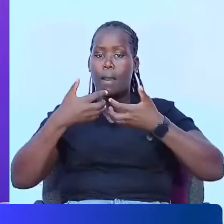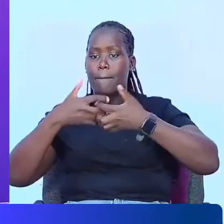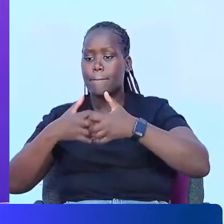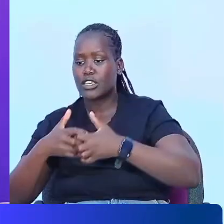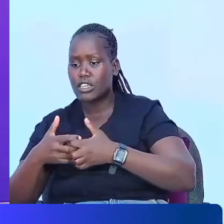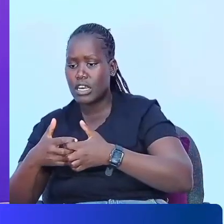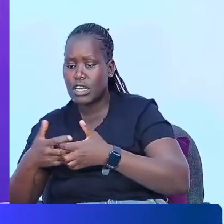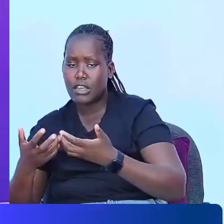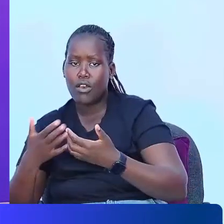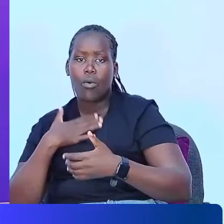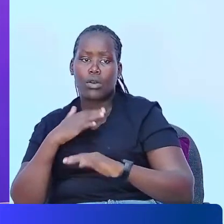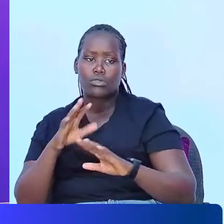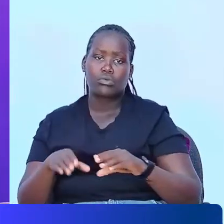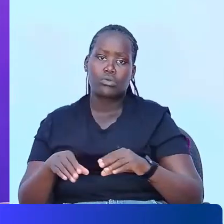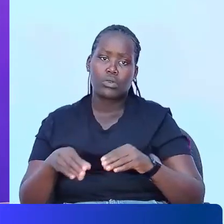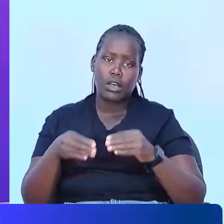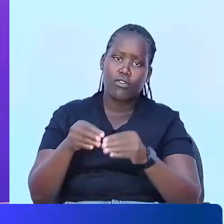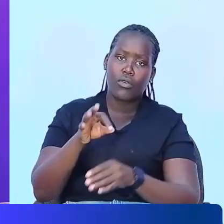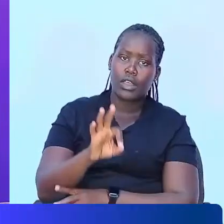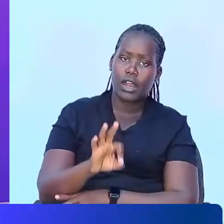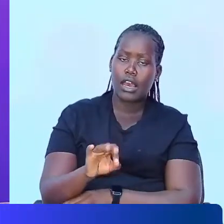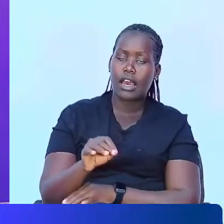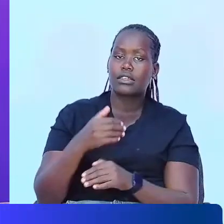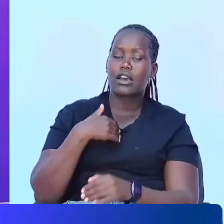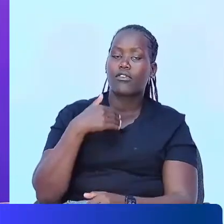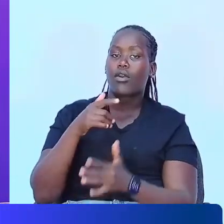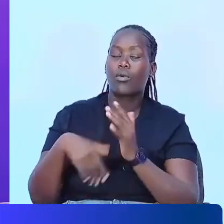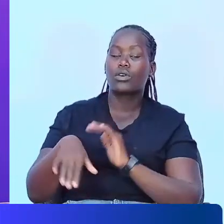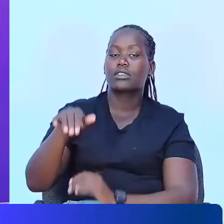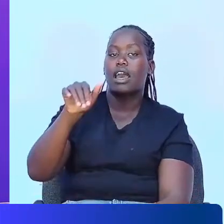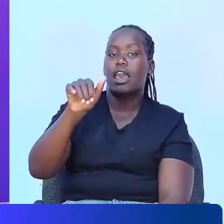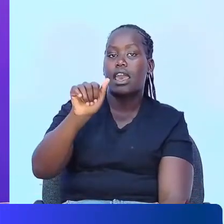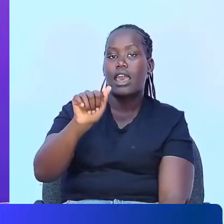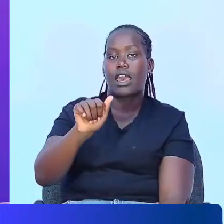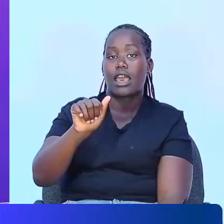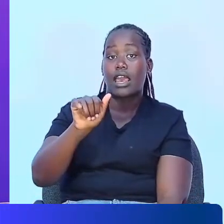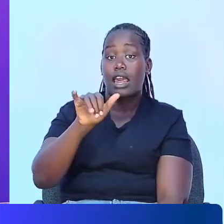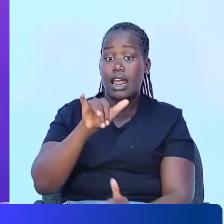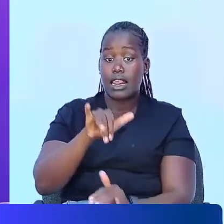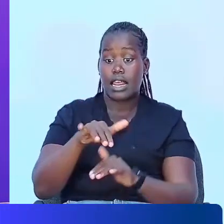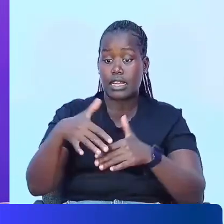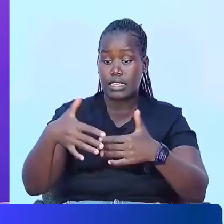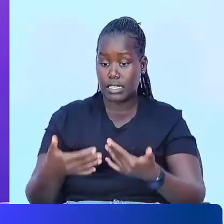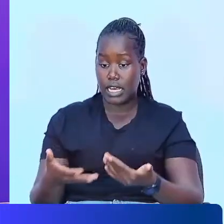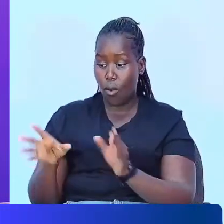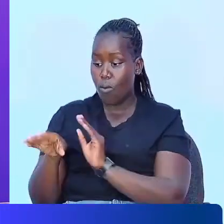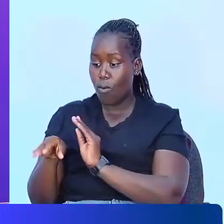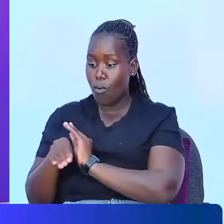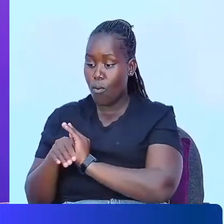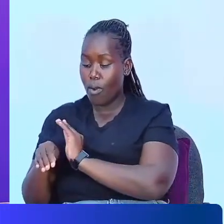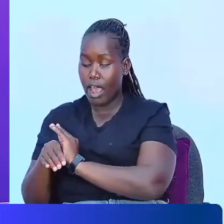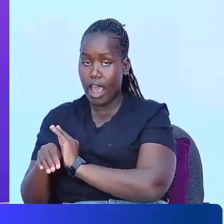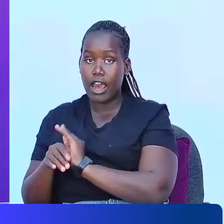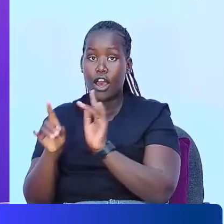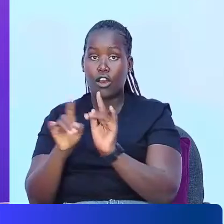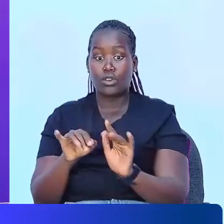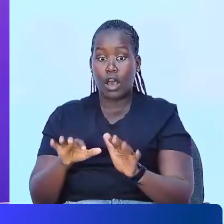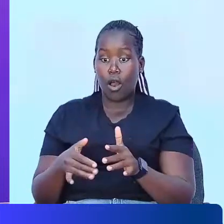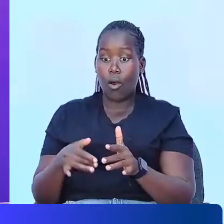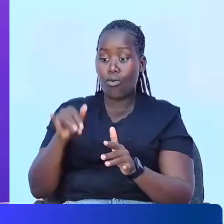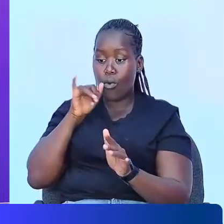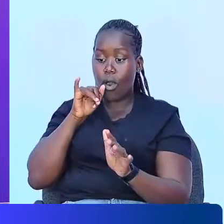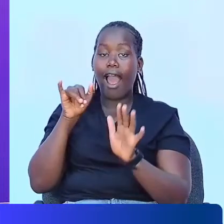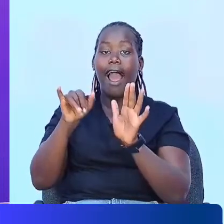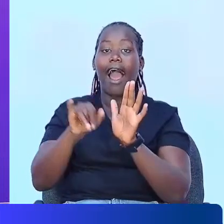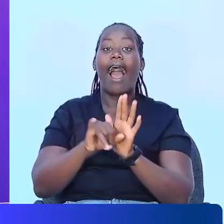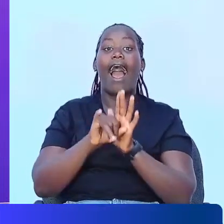to give you 3-phase, it will have an A, additional load. So that is how we add, you identify how you